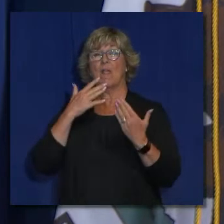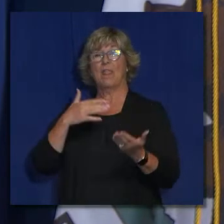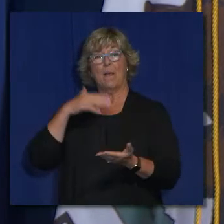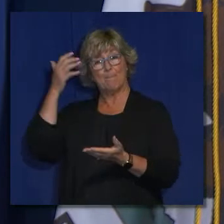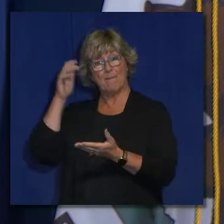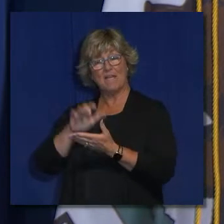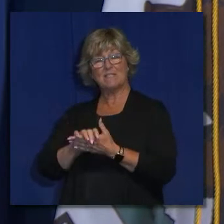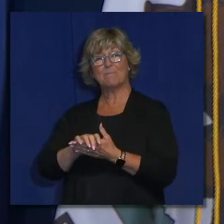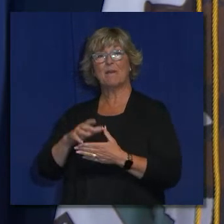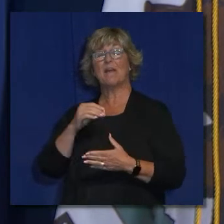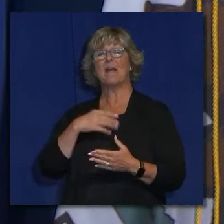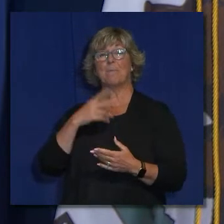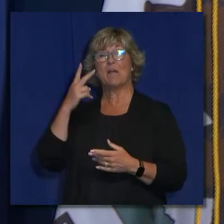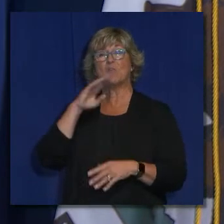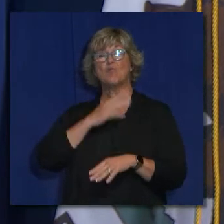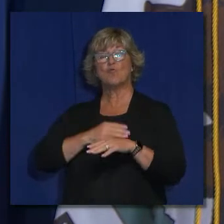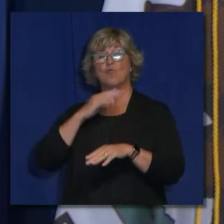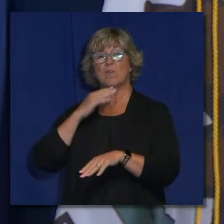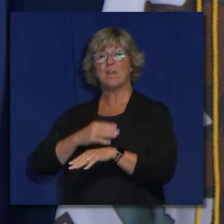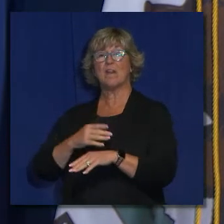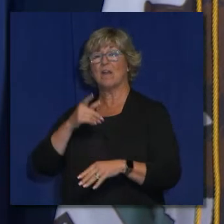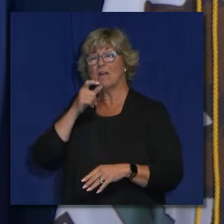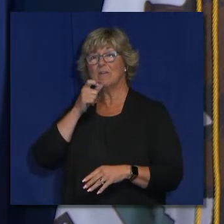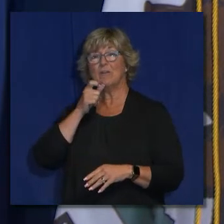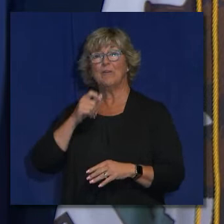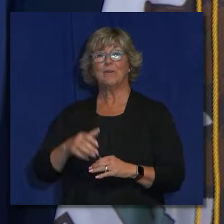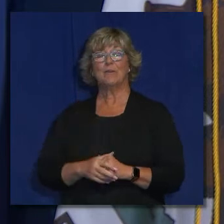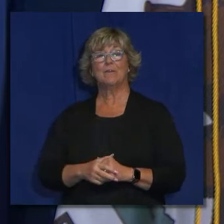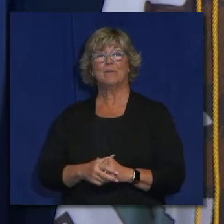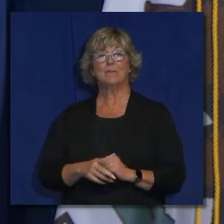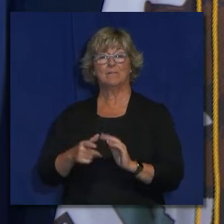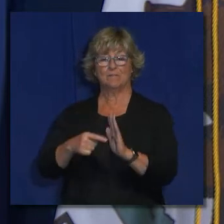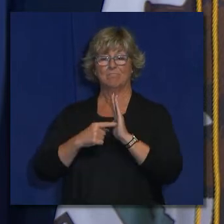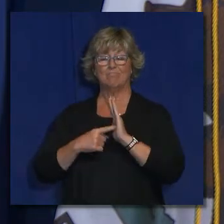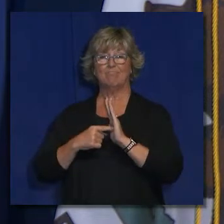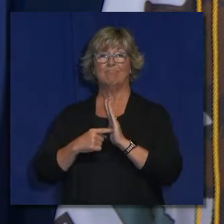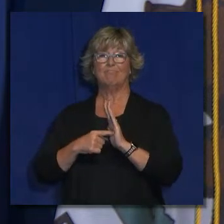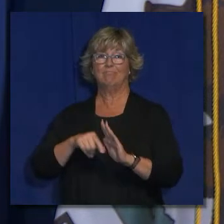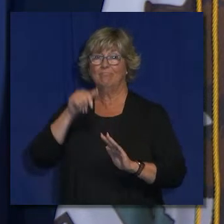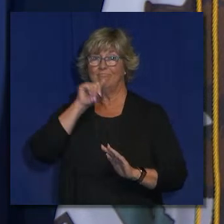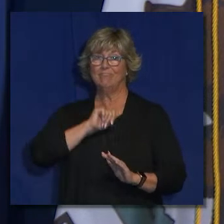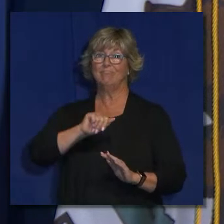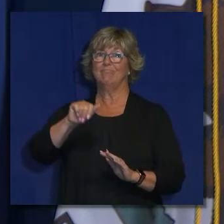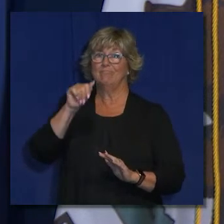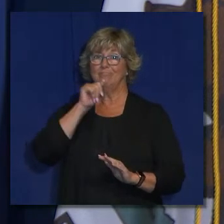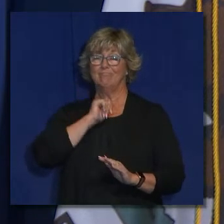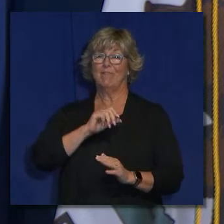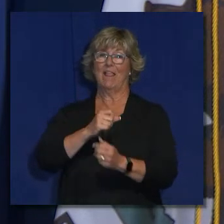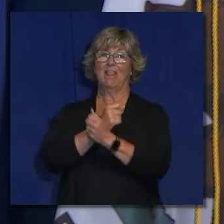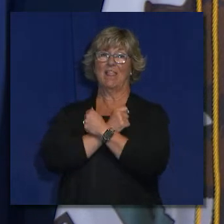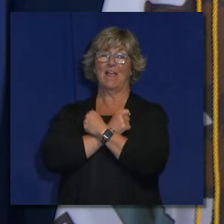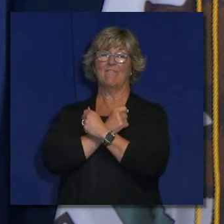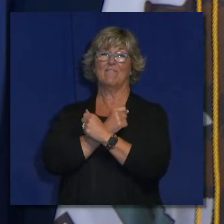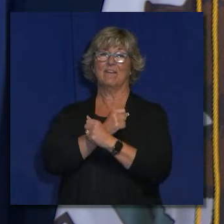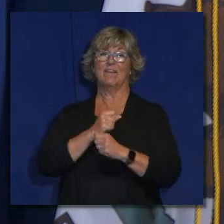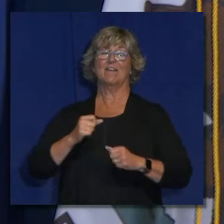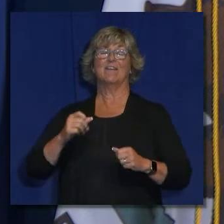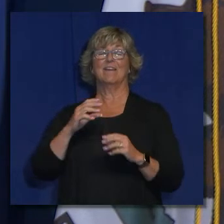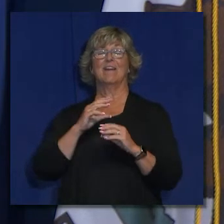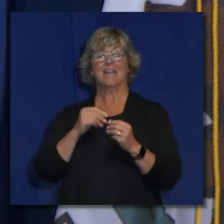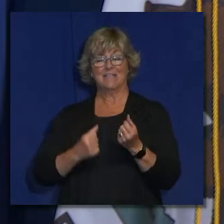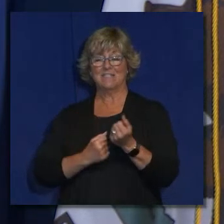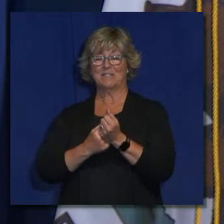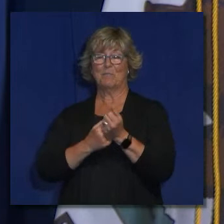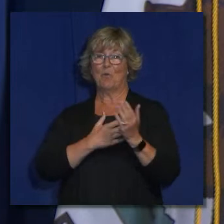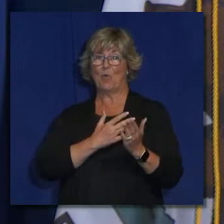my husband and my 2 daughters who have shown incredible patience and love and unwavering support